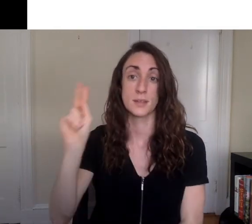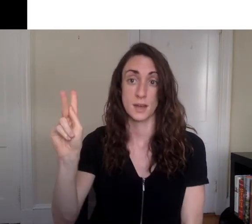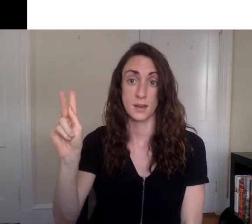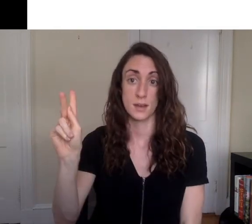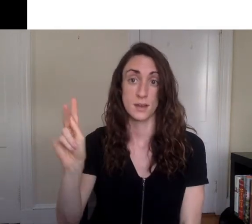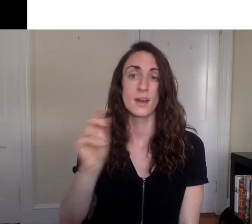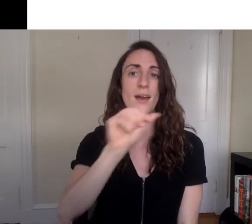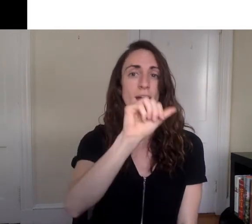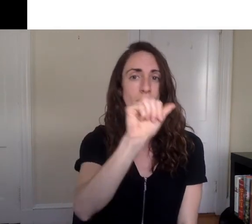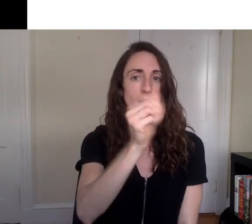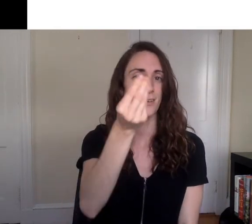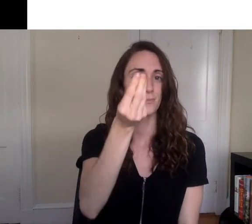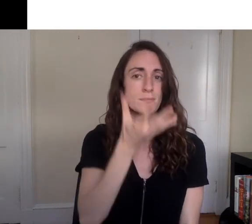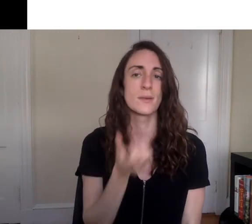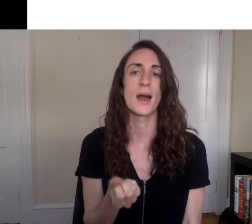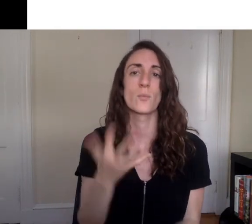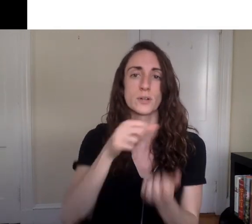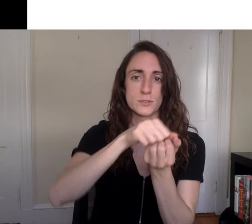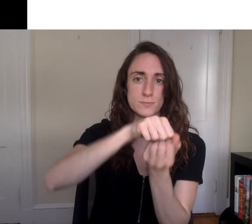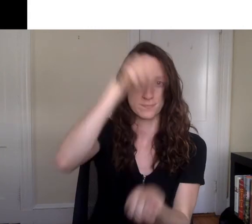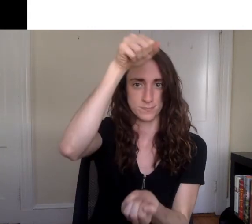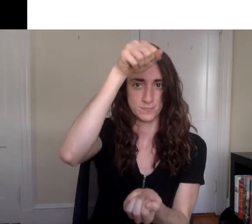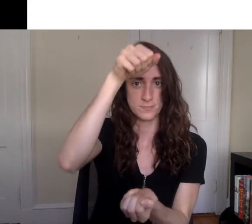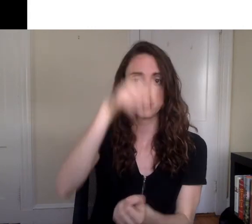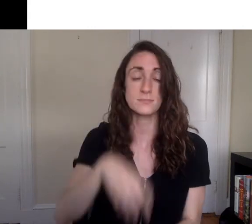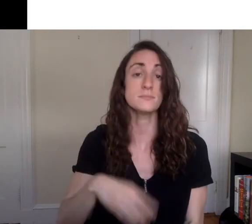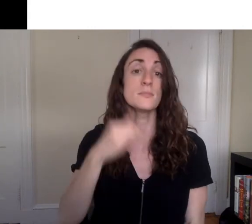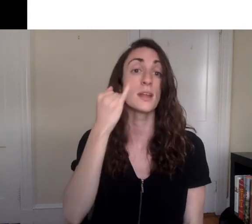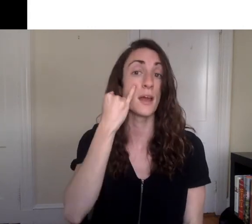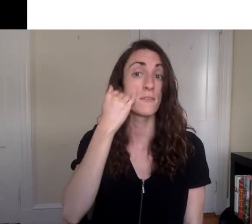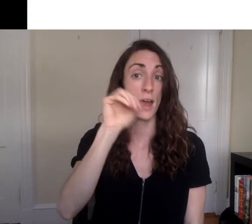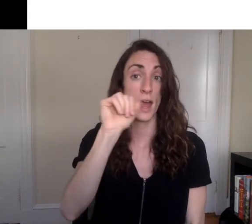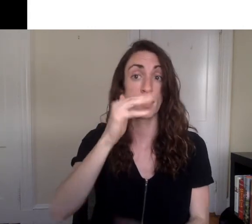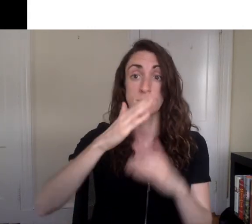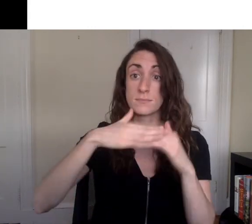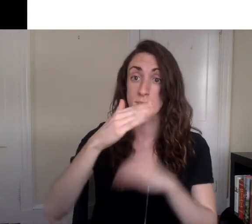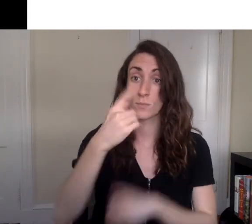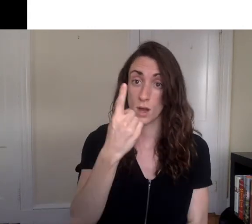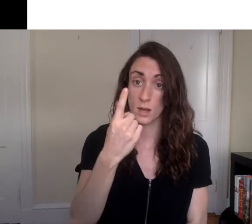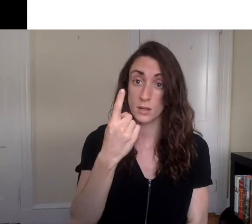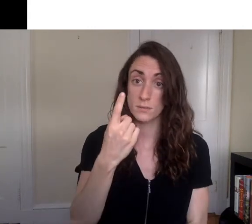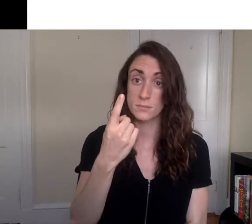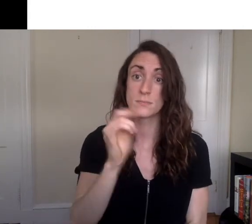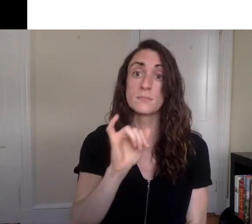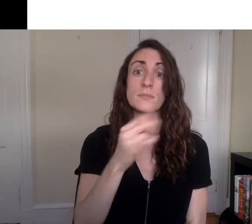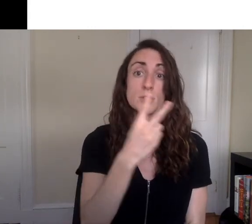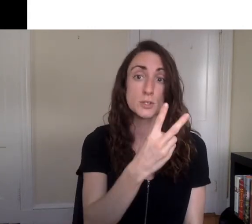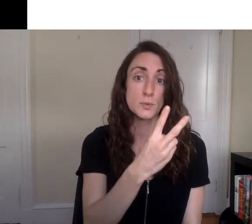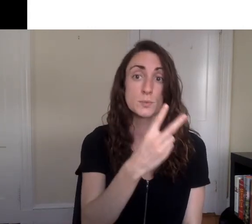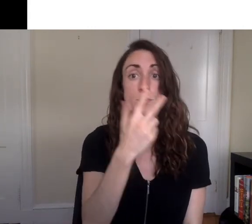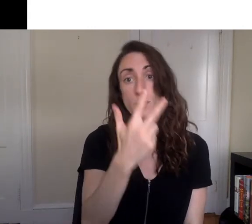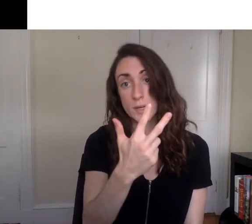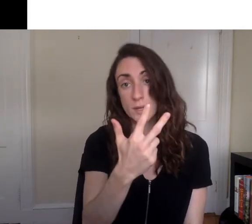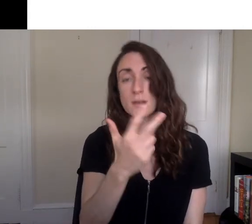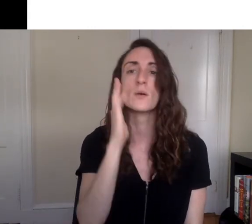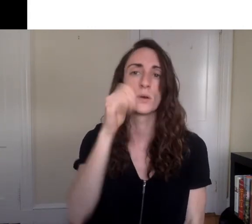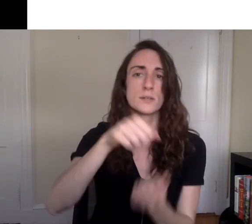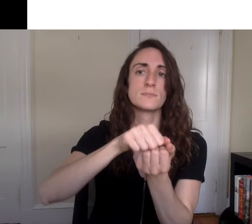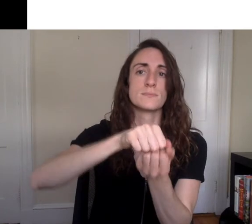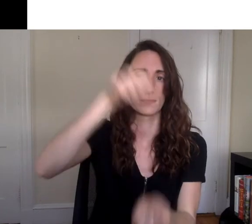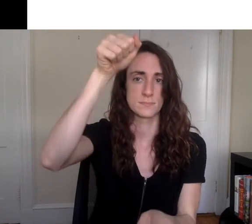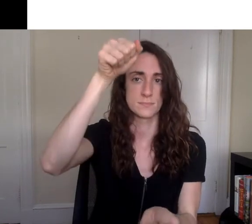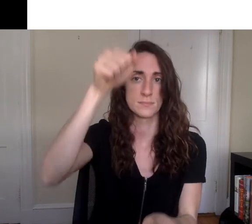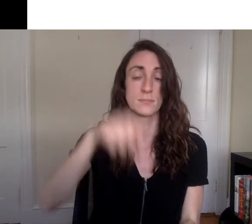k. So a tells us how much to stretch the graph vertically. If a is greater than 1, it'll be